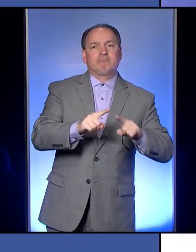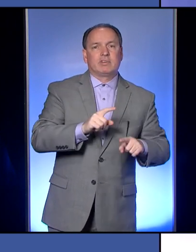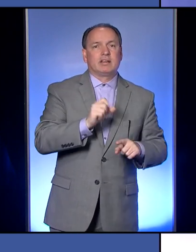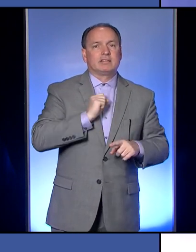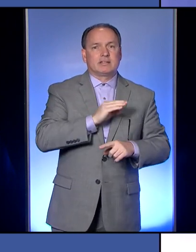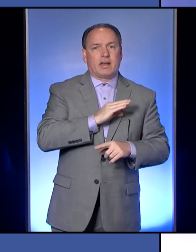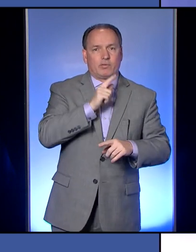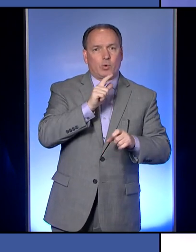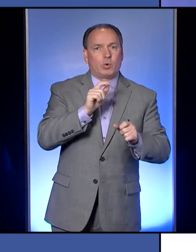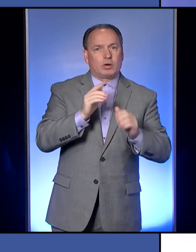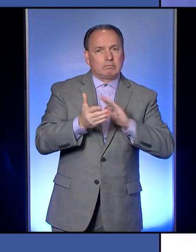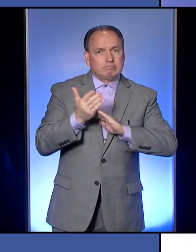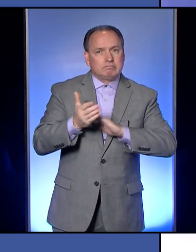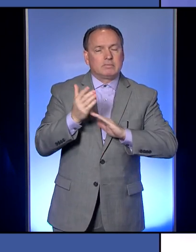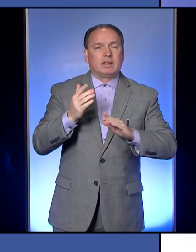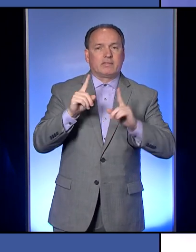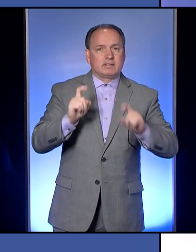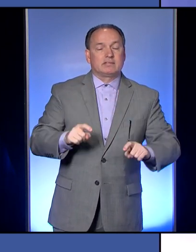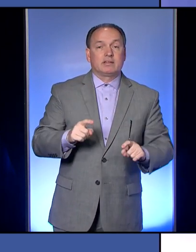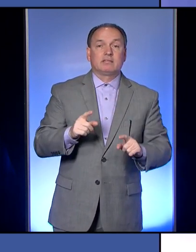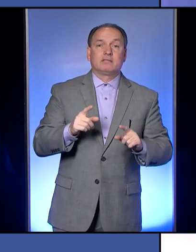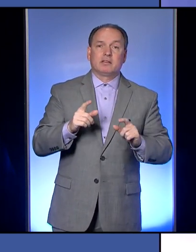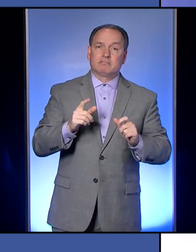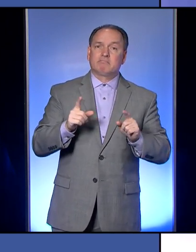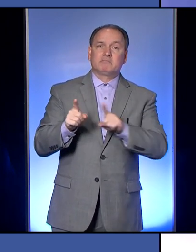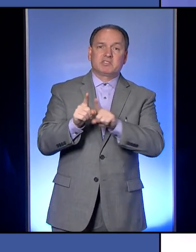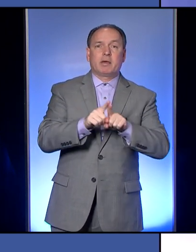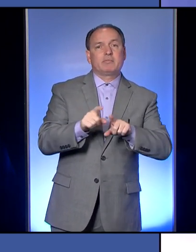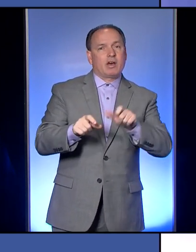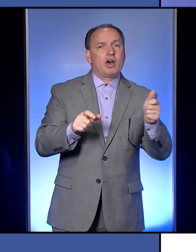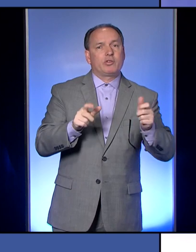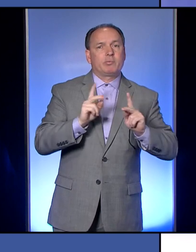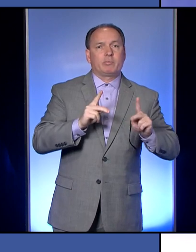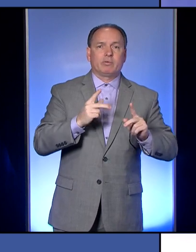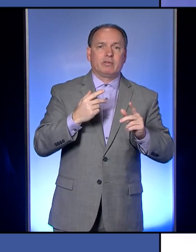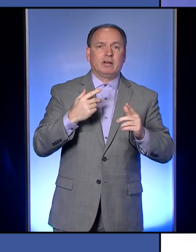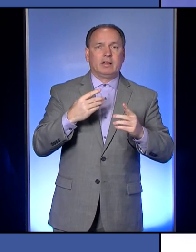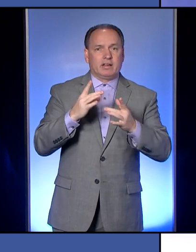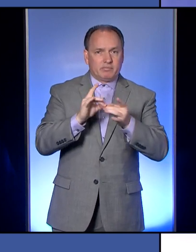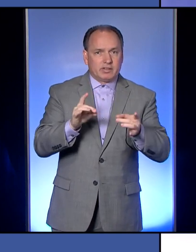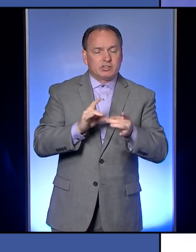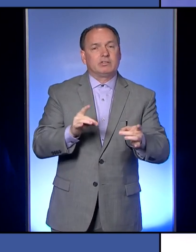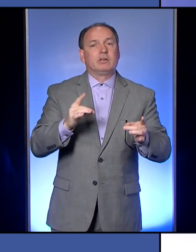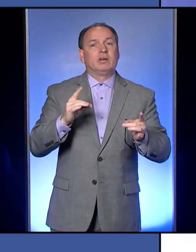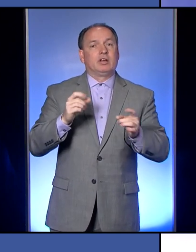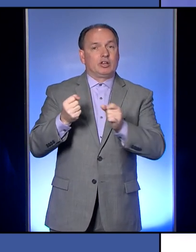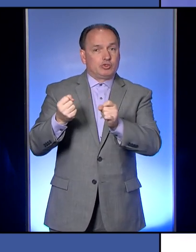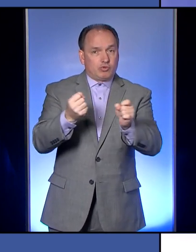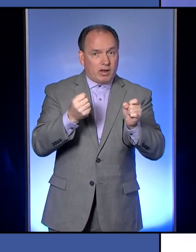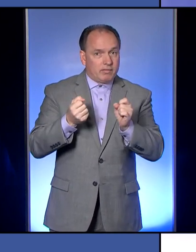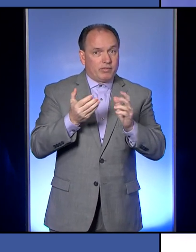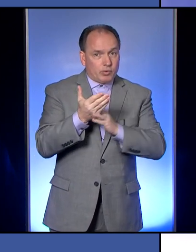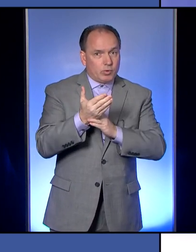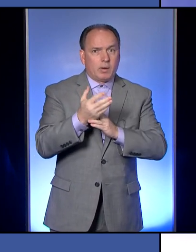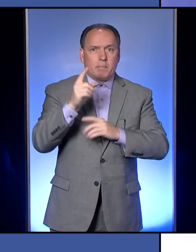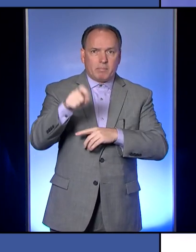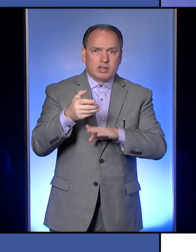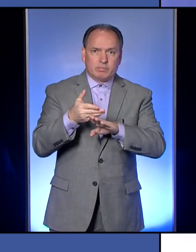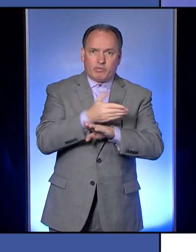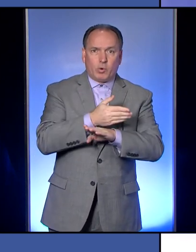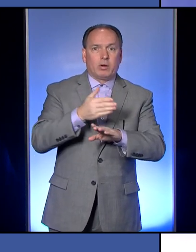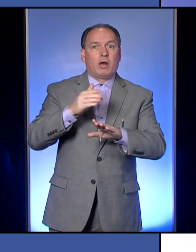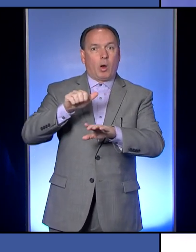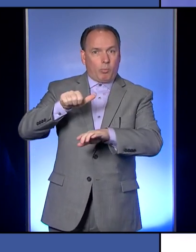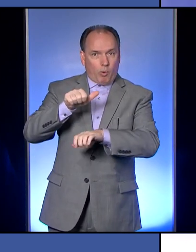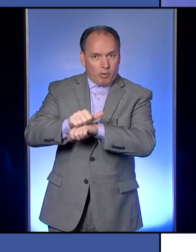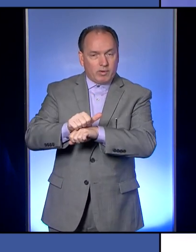testing. As many others said today, I want to emphasize that the drive-through testing will be by appointment only for veterans who have met the